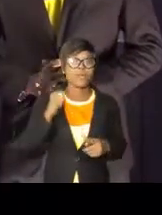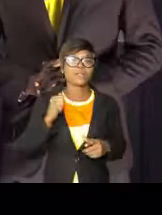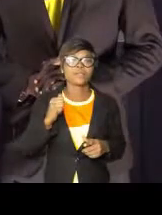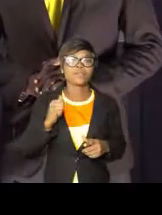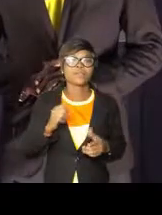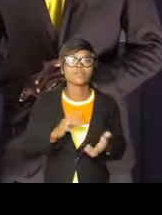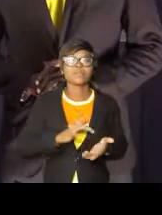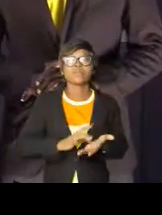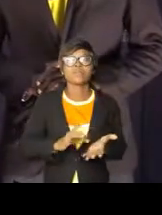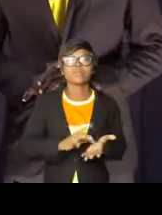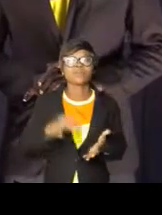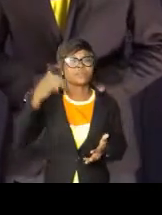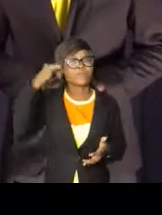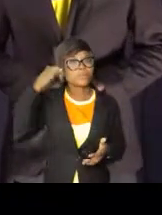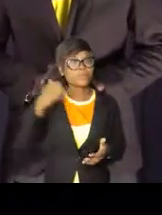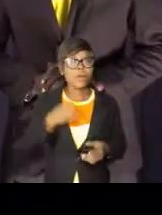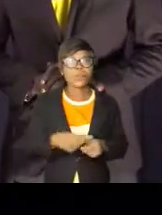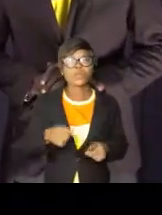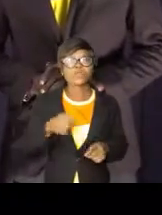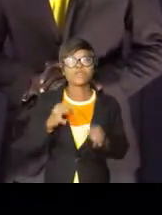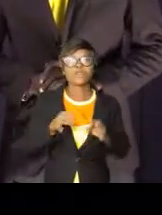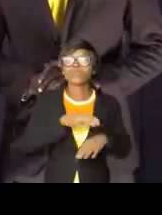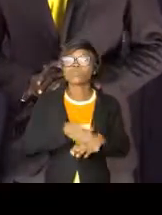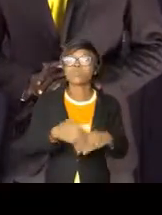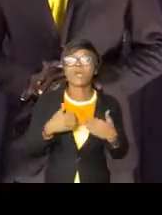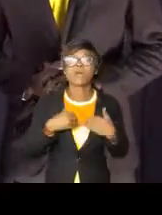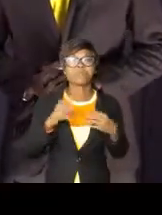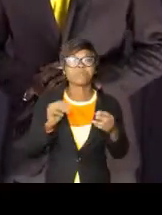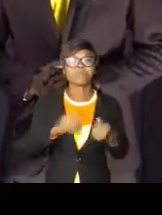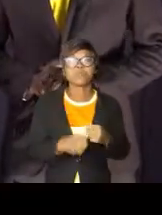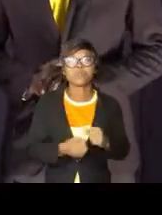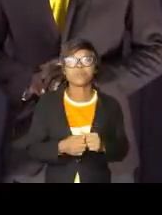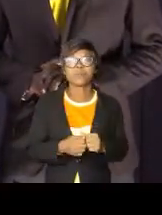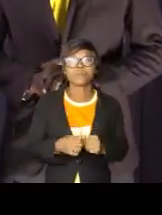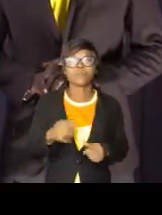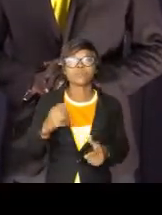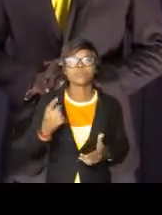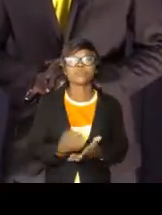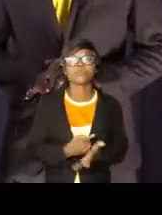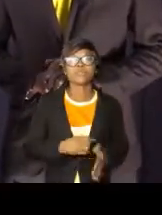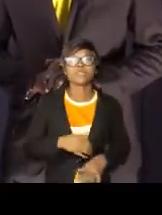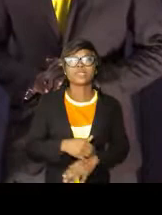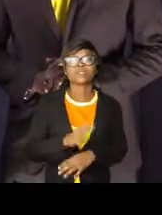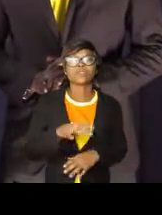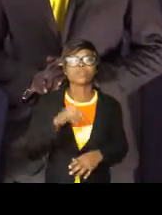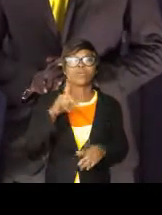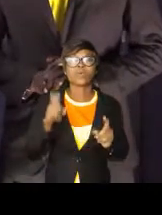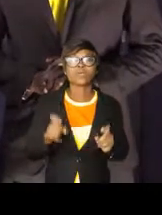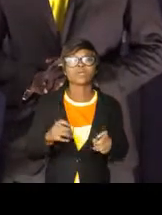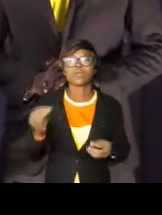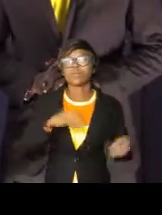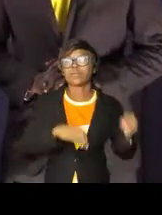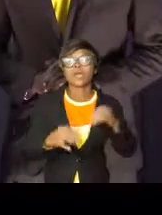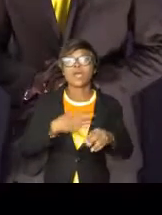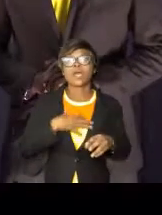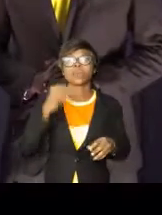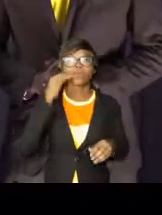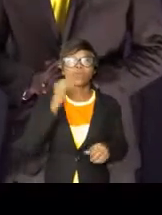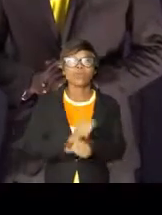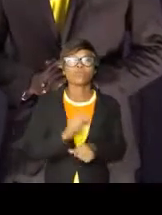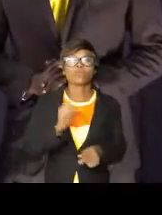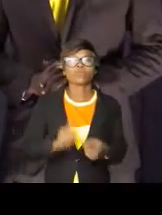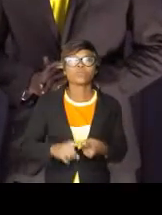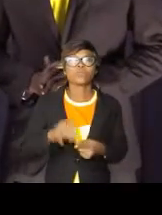or your aunties' Android or smartphones. But if not, no problems. Just send your questions, your comments, and